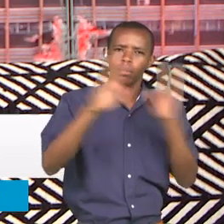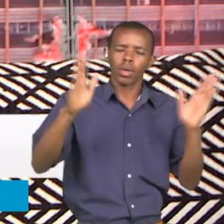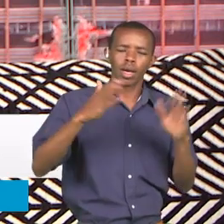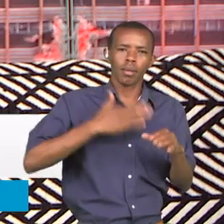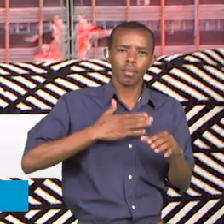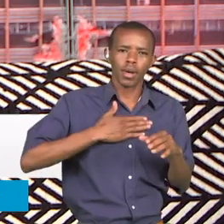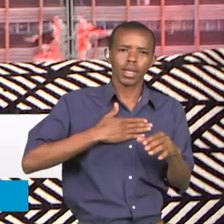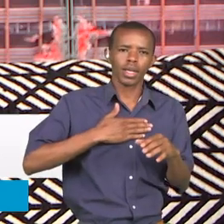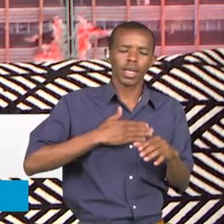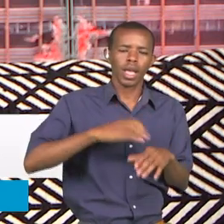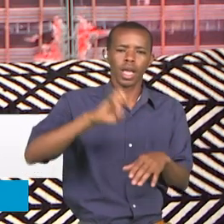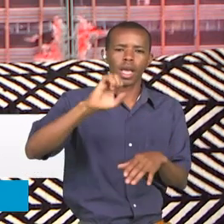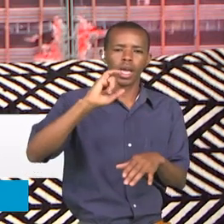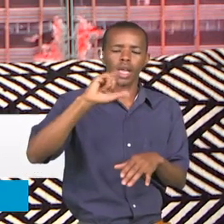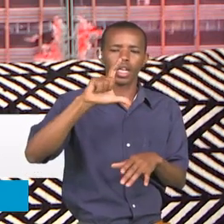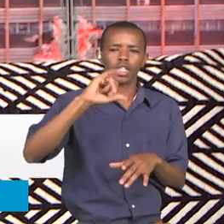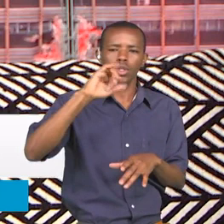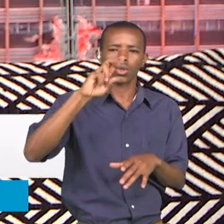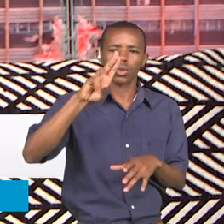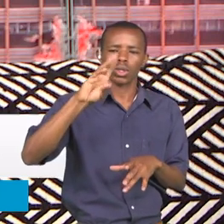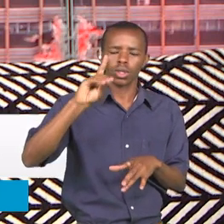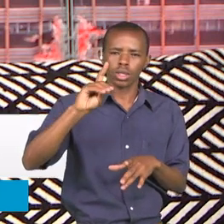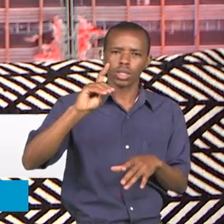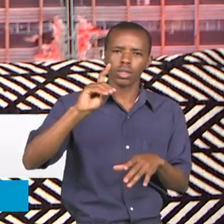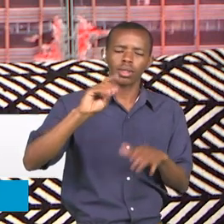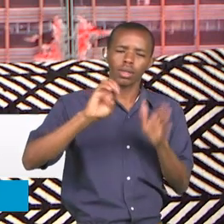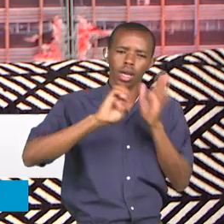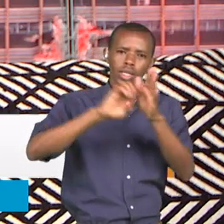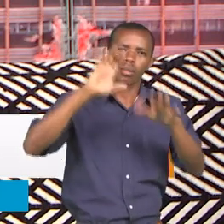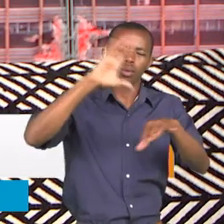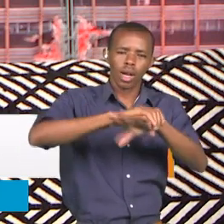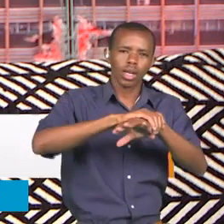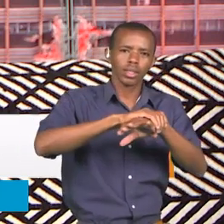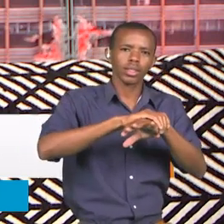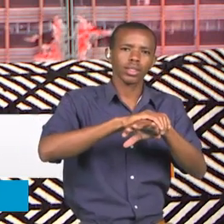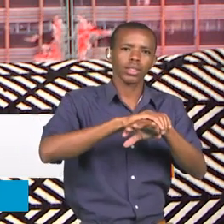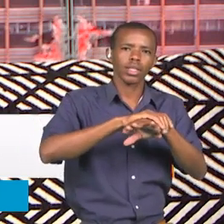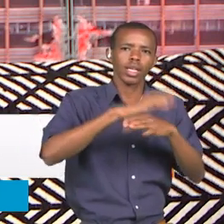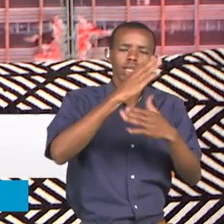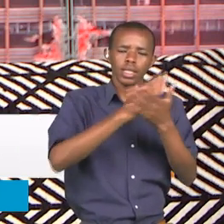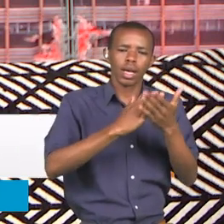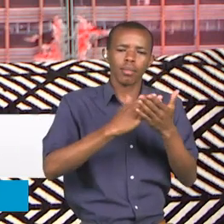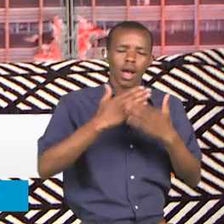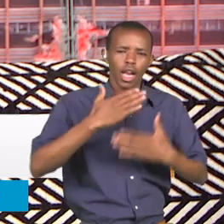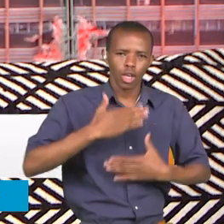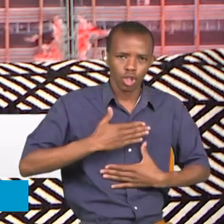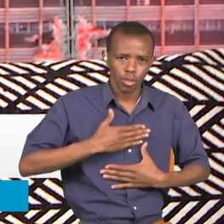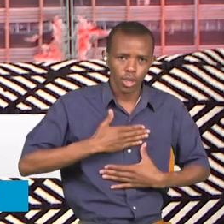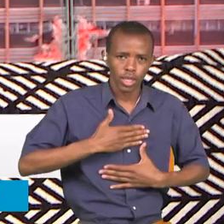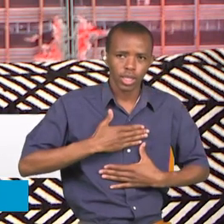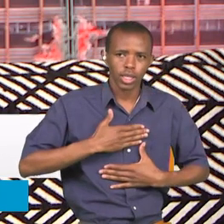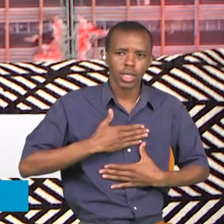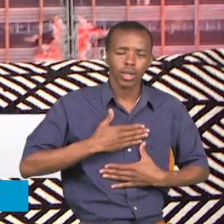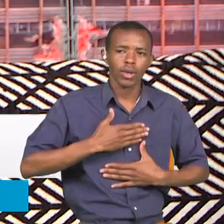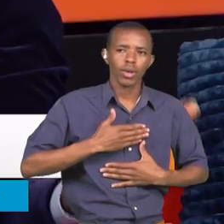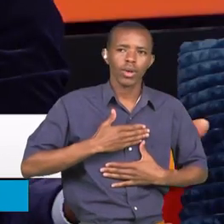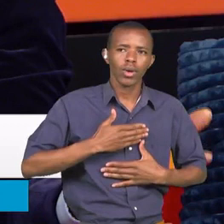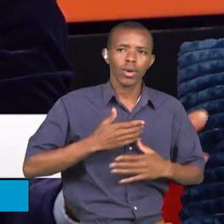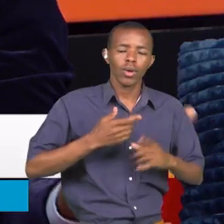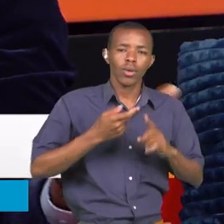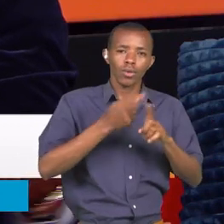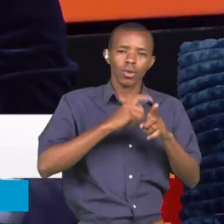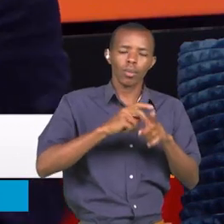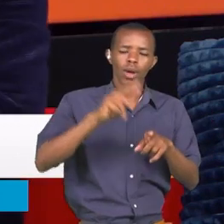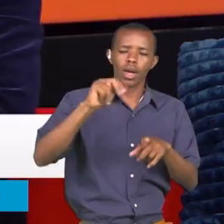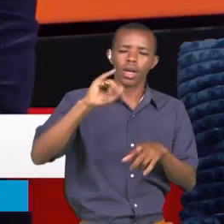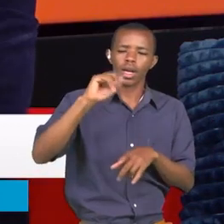Kipchoge, was to get, for example, some endorsement. I know that from Nike,